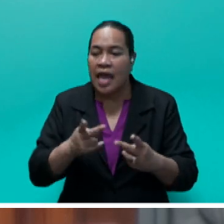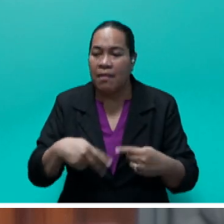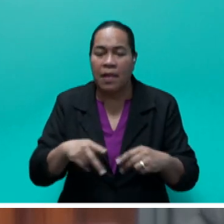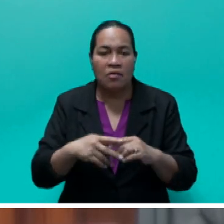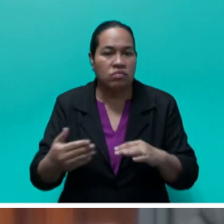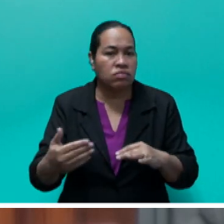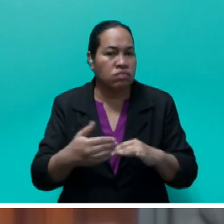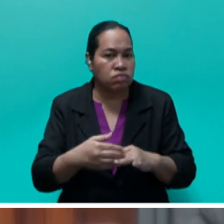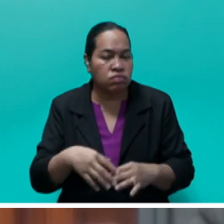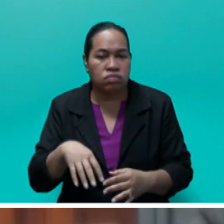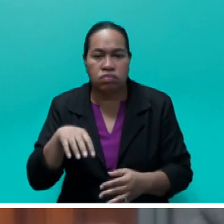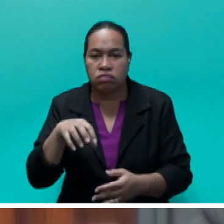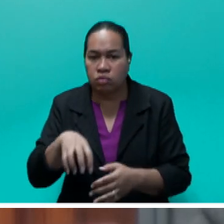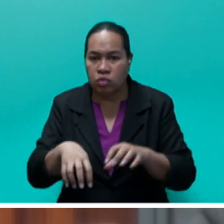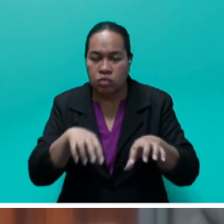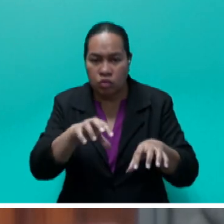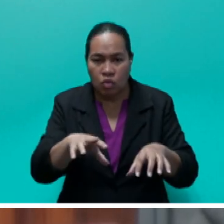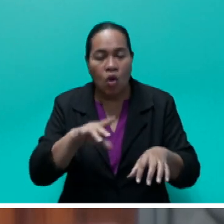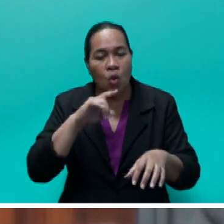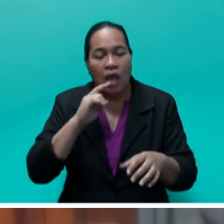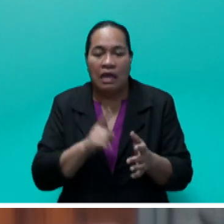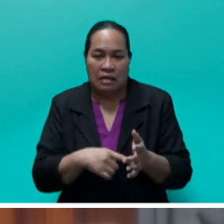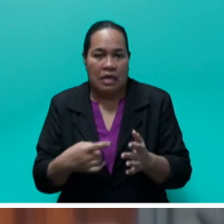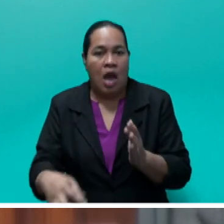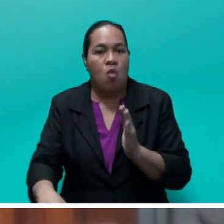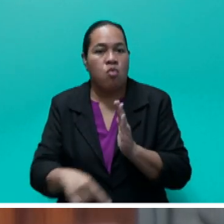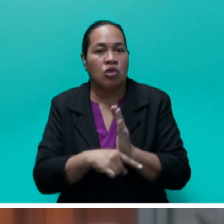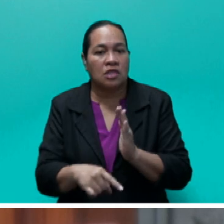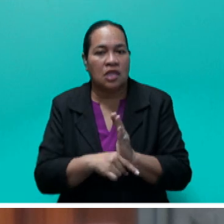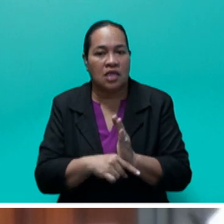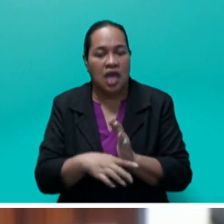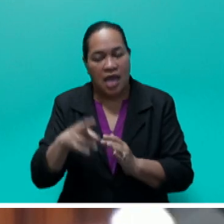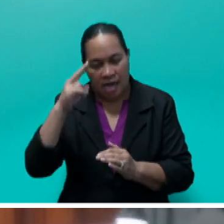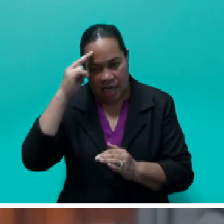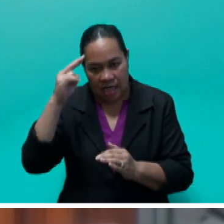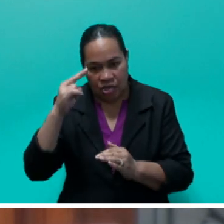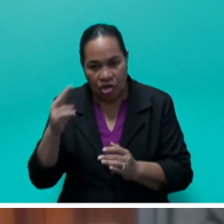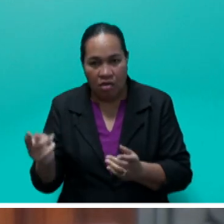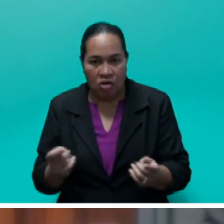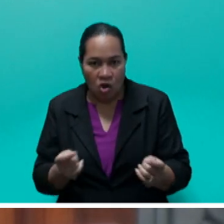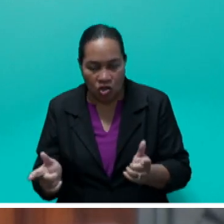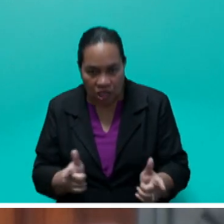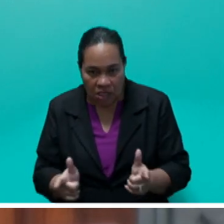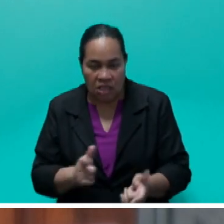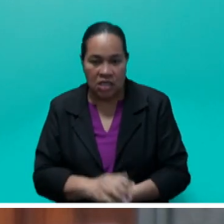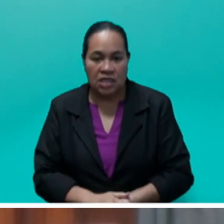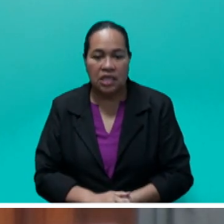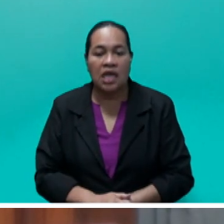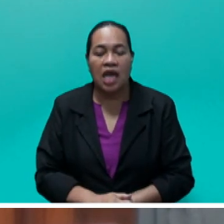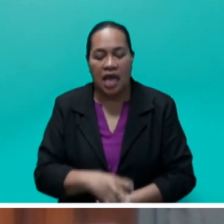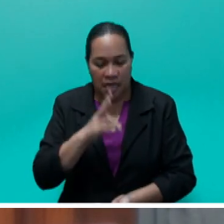related infrastructure will have a lasting positive impact on national logistics and